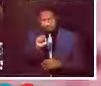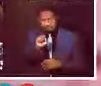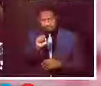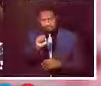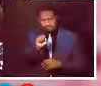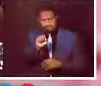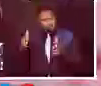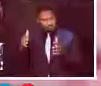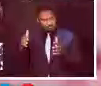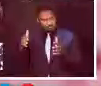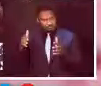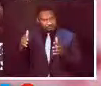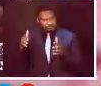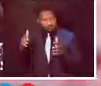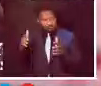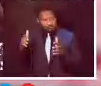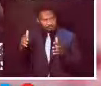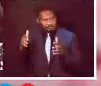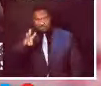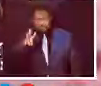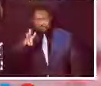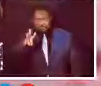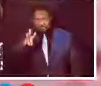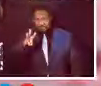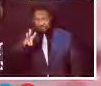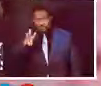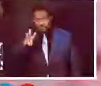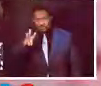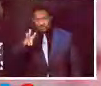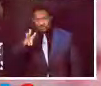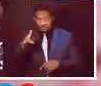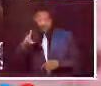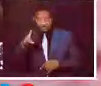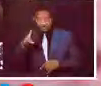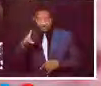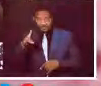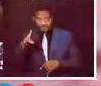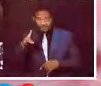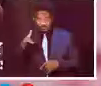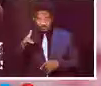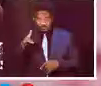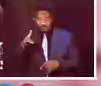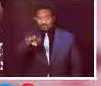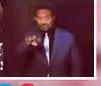majority, 0.68 times 8 is equal to 5.44.